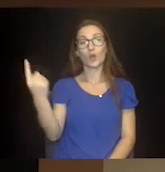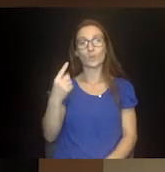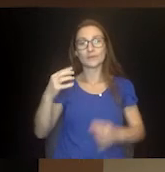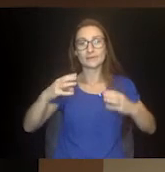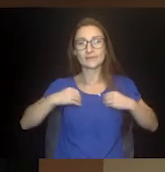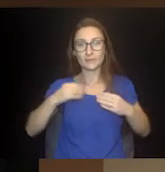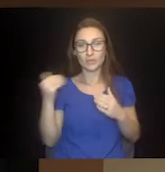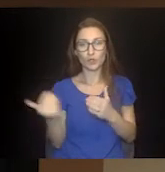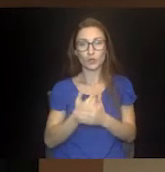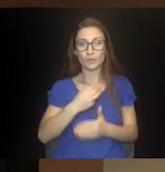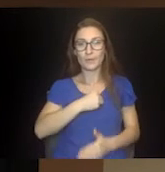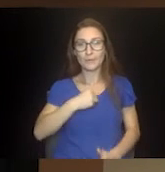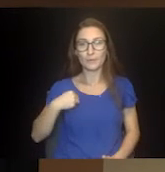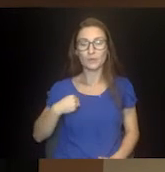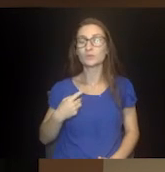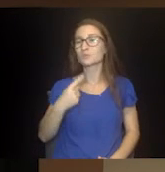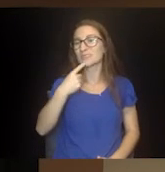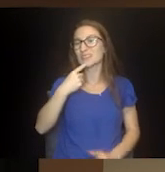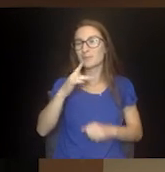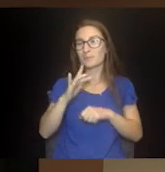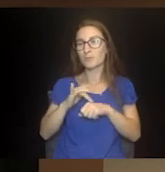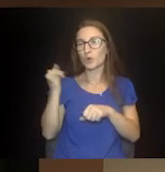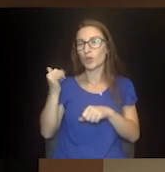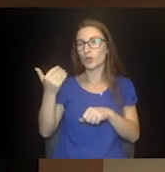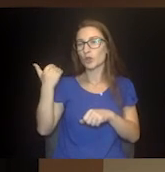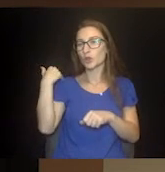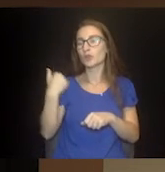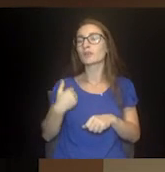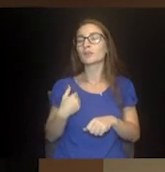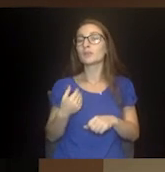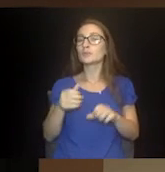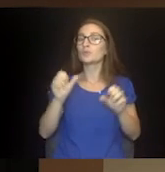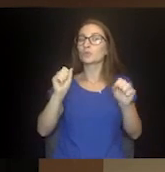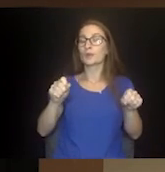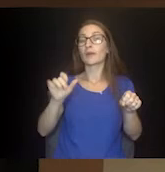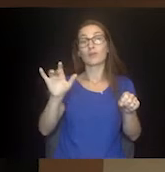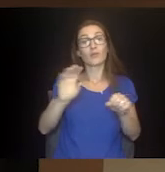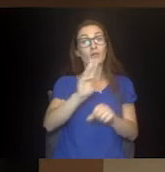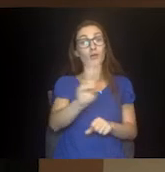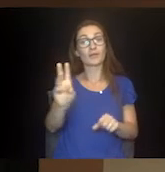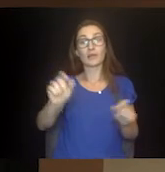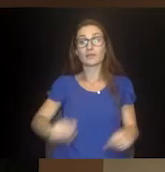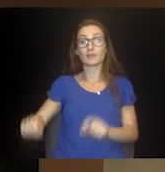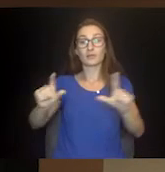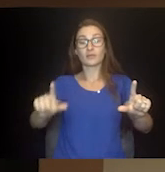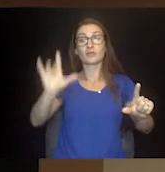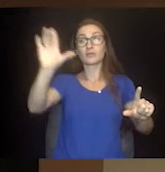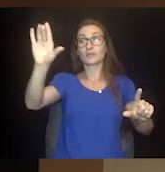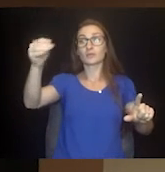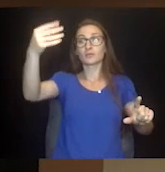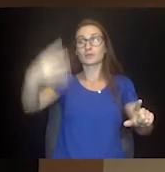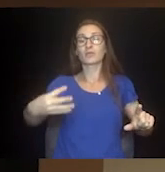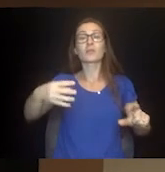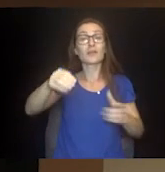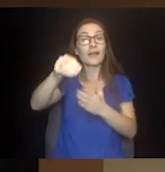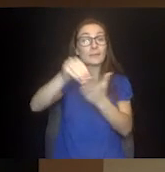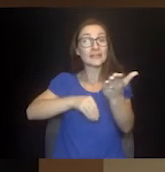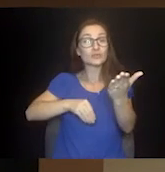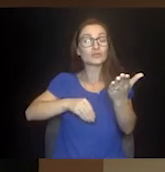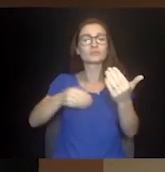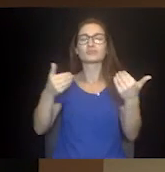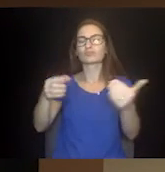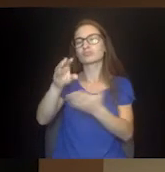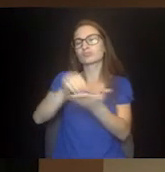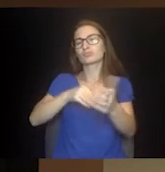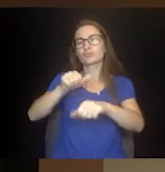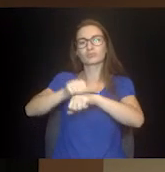Yes, we're always accepting new members. Like we said earlier, just go online, fill out the application, and send it into the Family Cafe office, and we'll